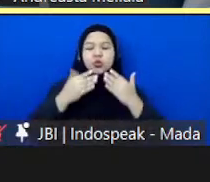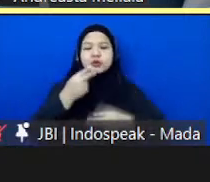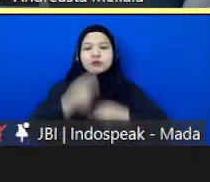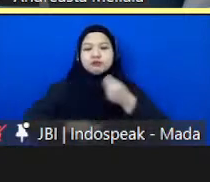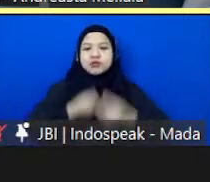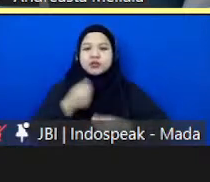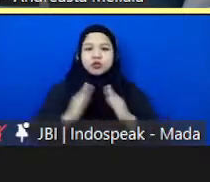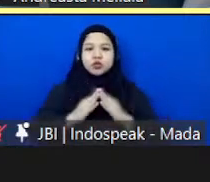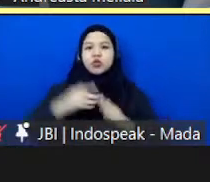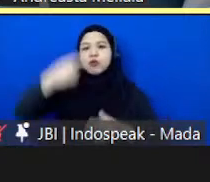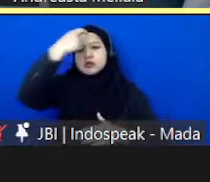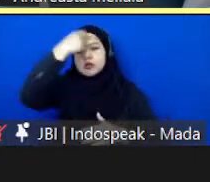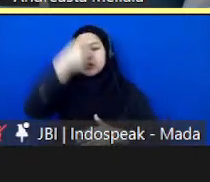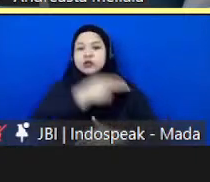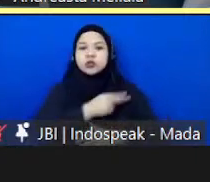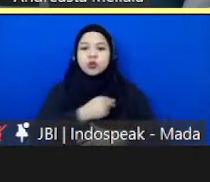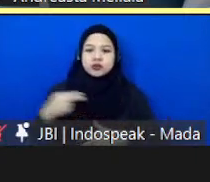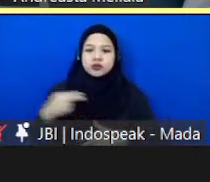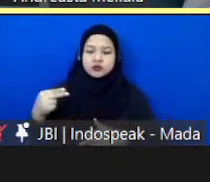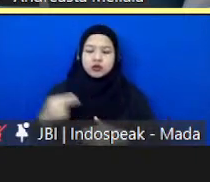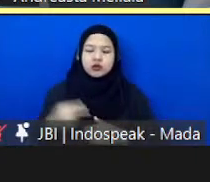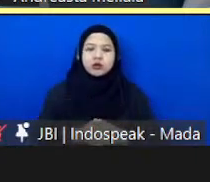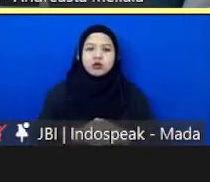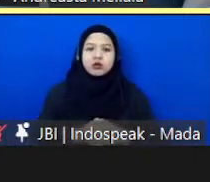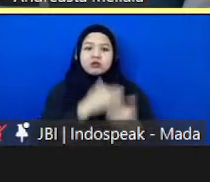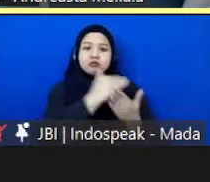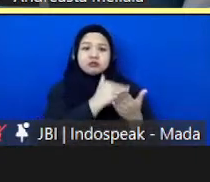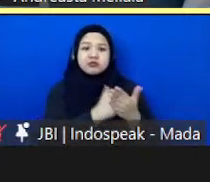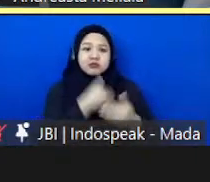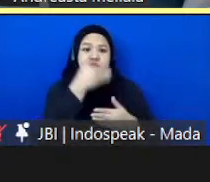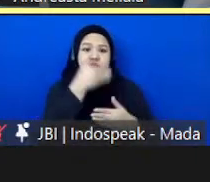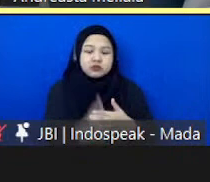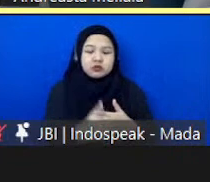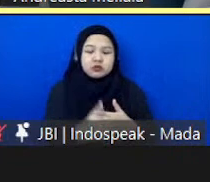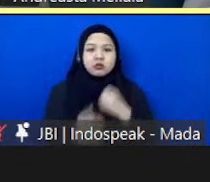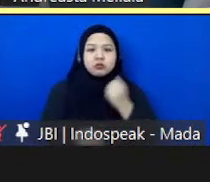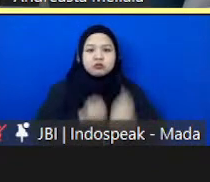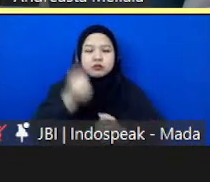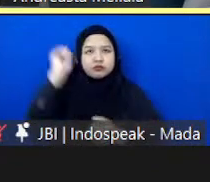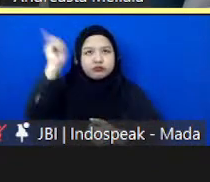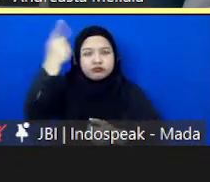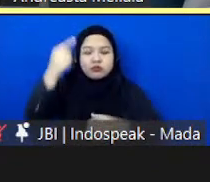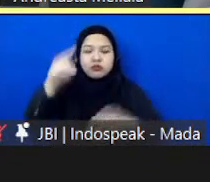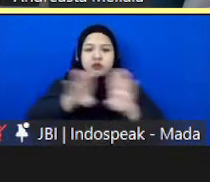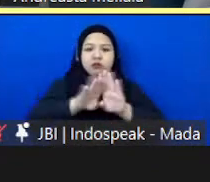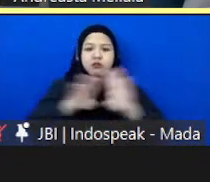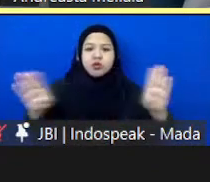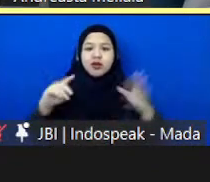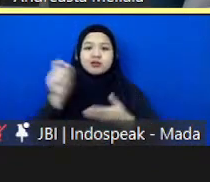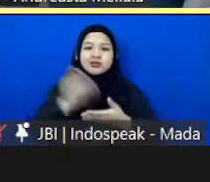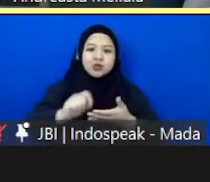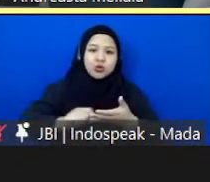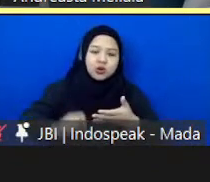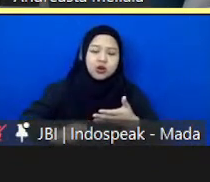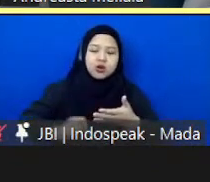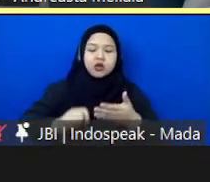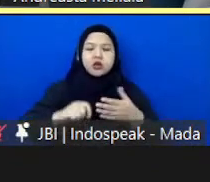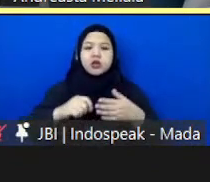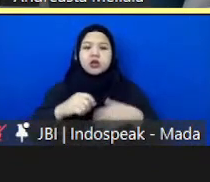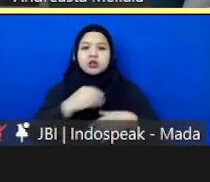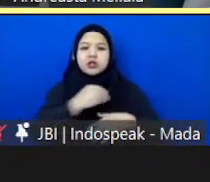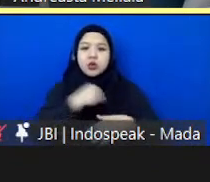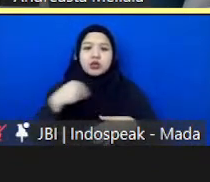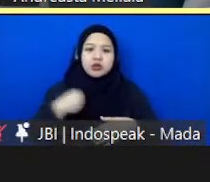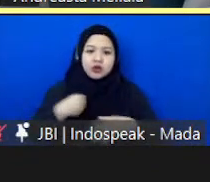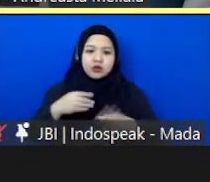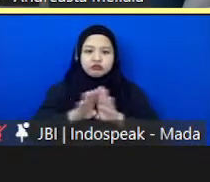other policy is that the government try to open more medical schools, and this is the objective is to